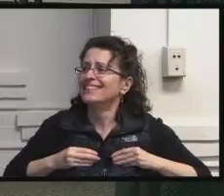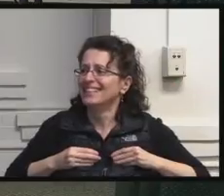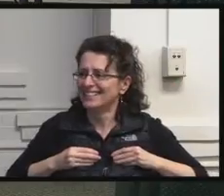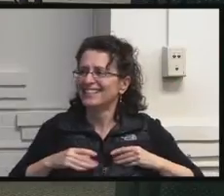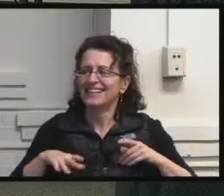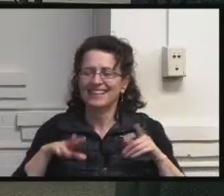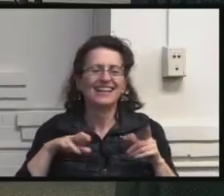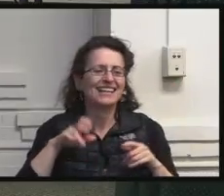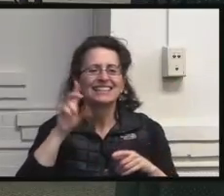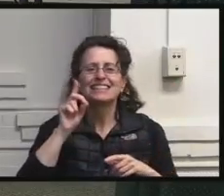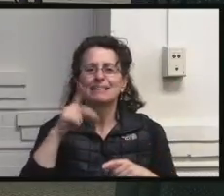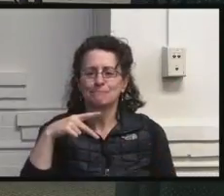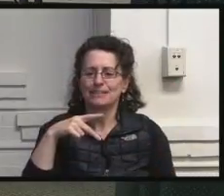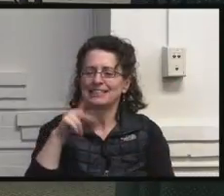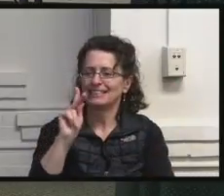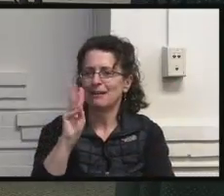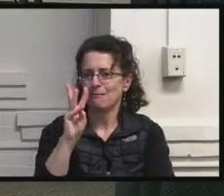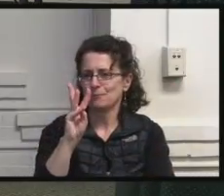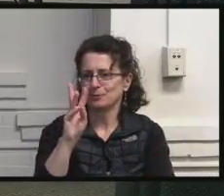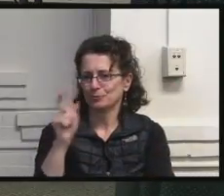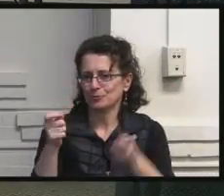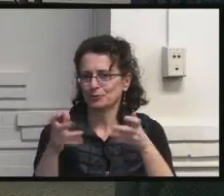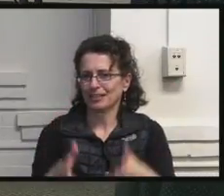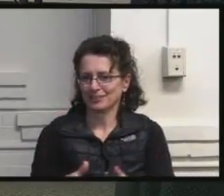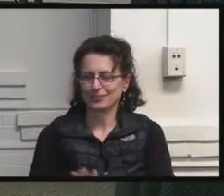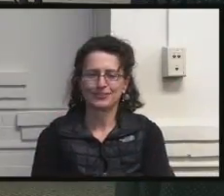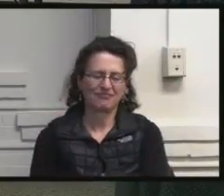That's the only hook you have.